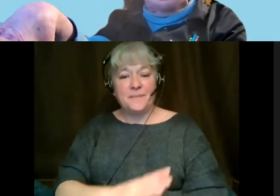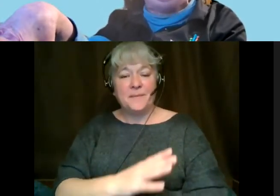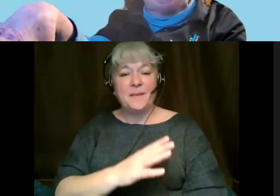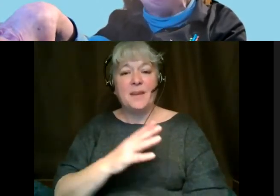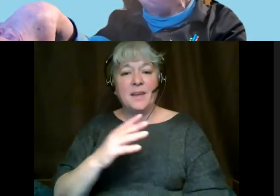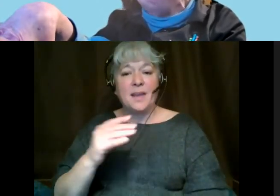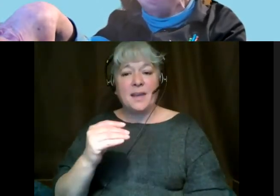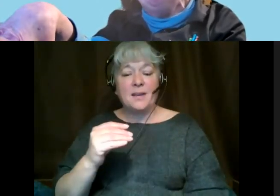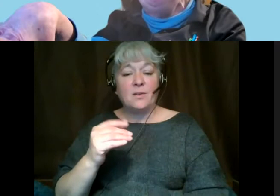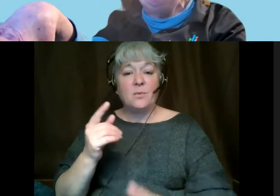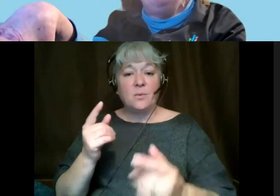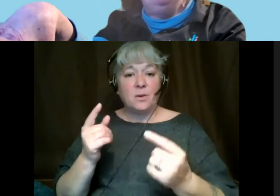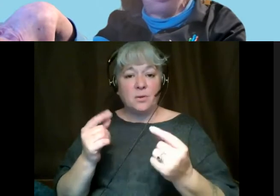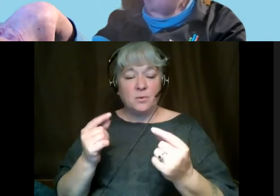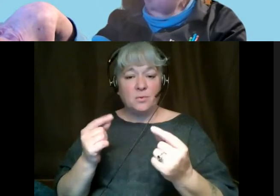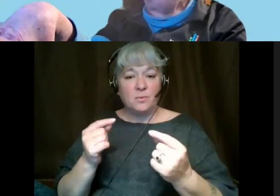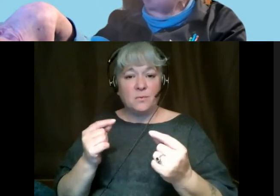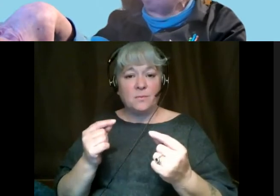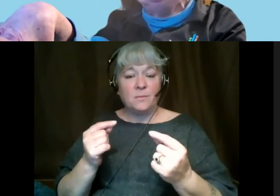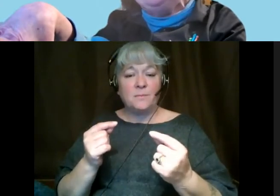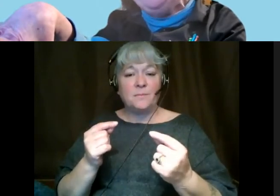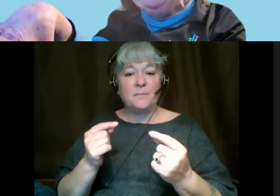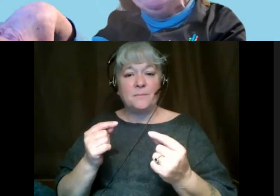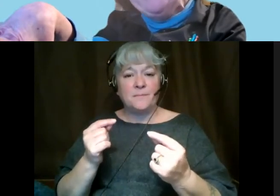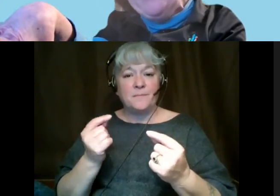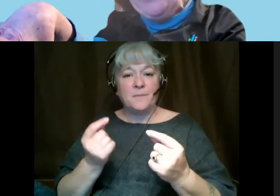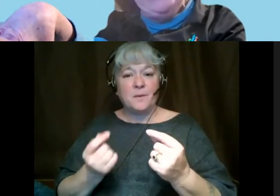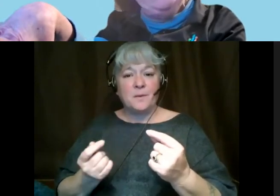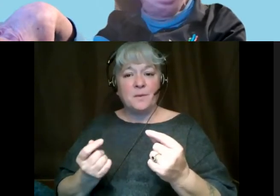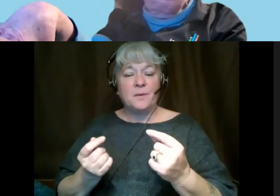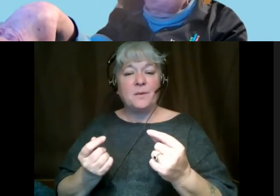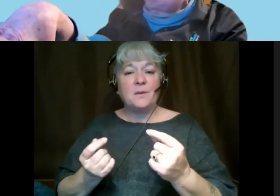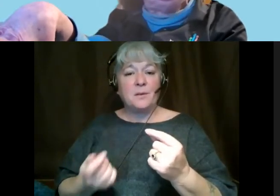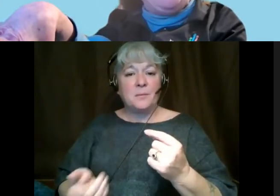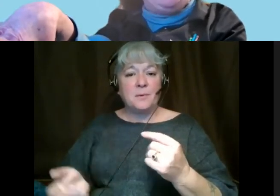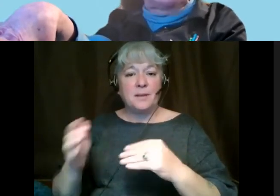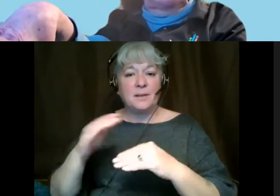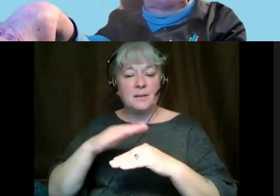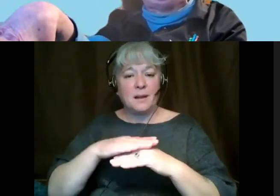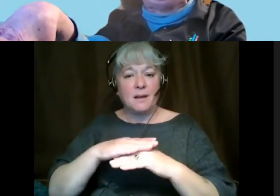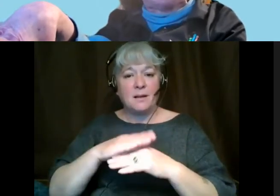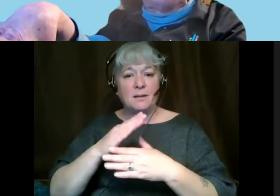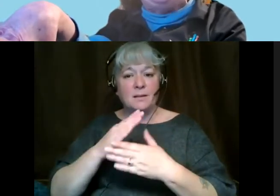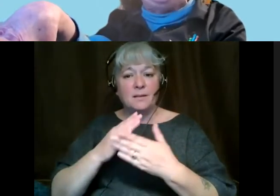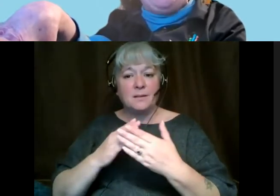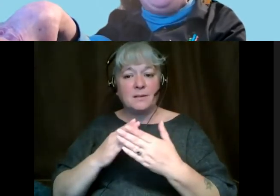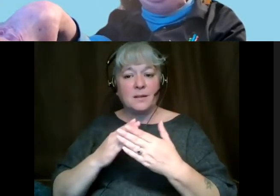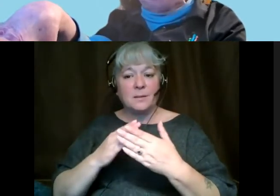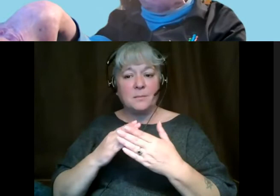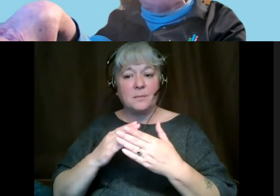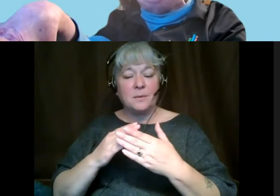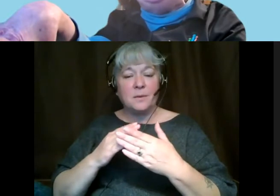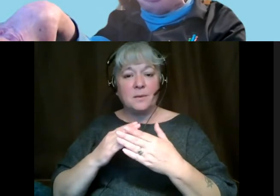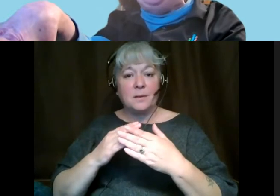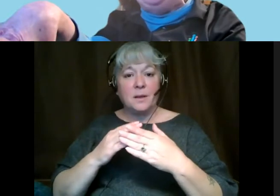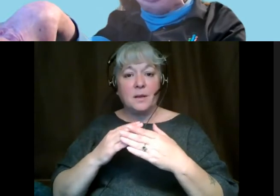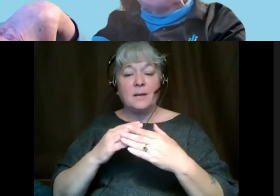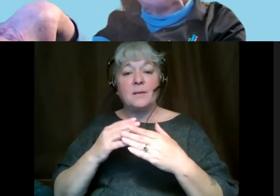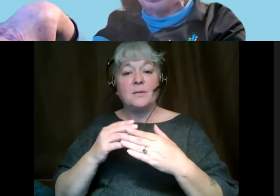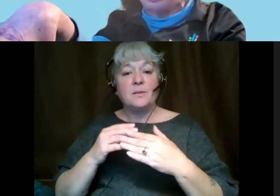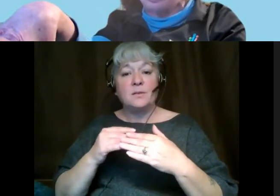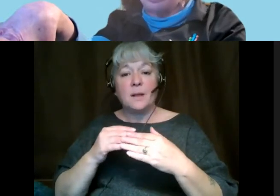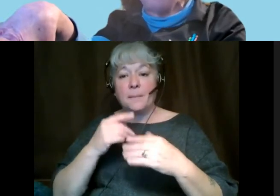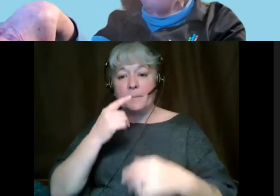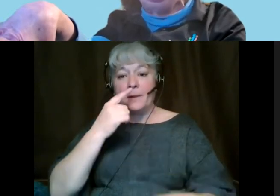put it over some wheels so I could wiggle my arms and my